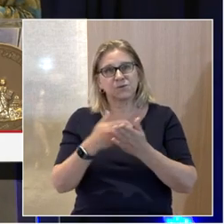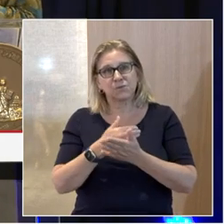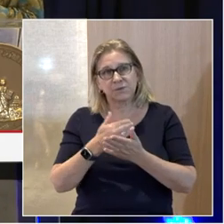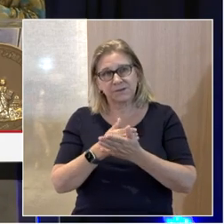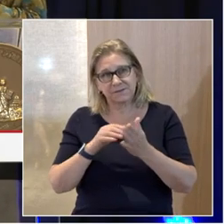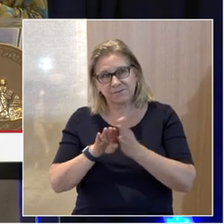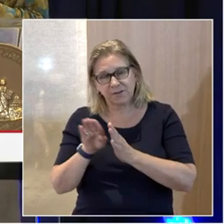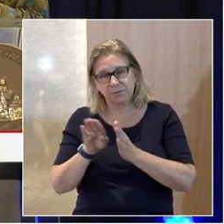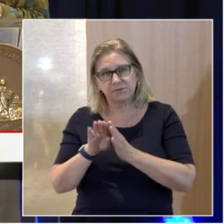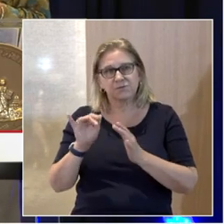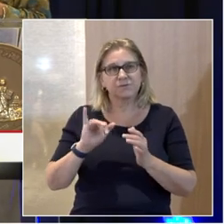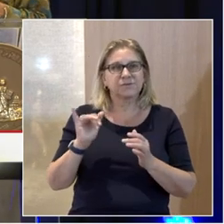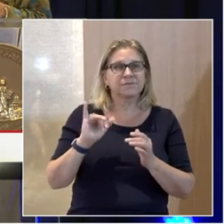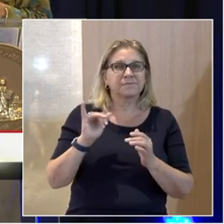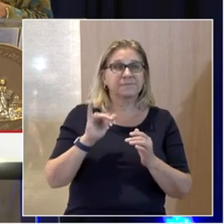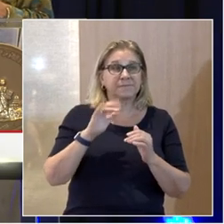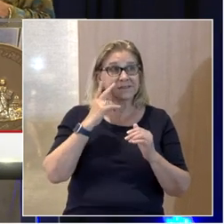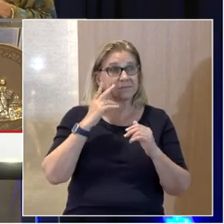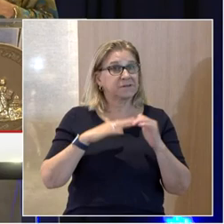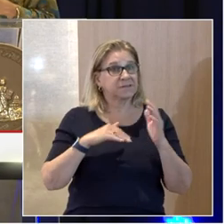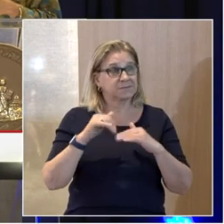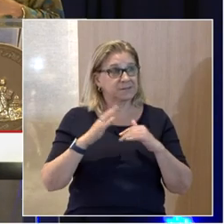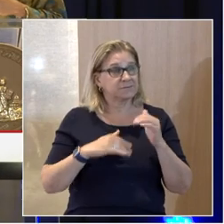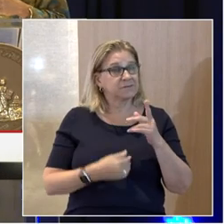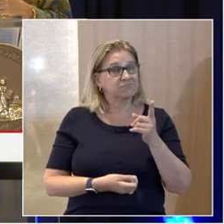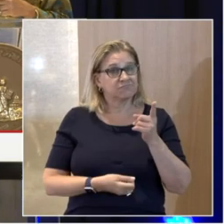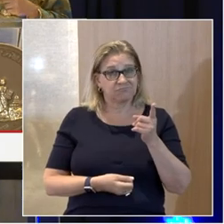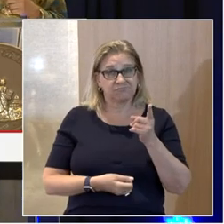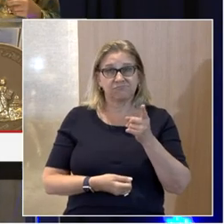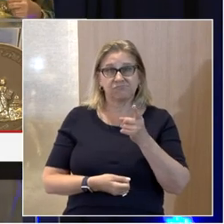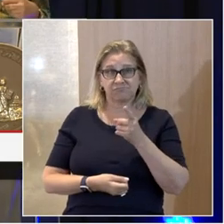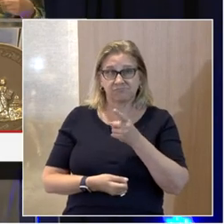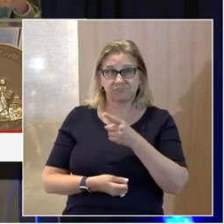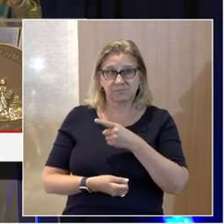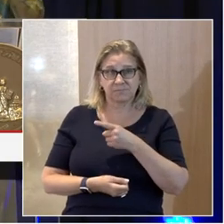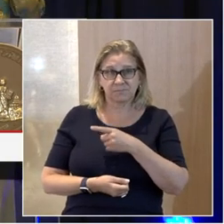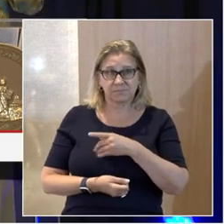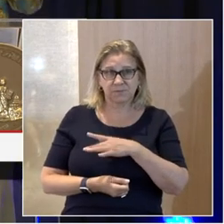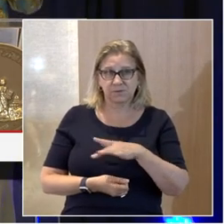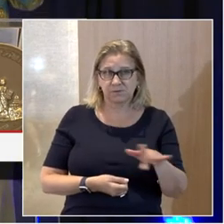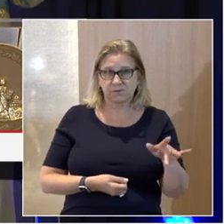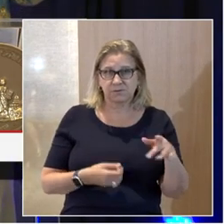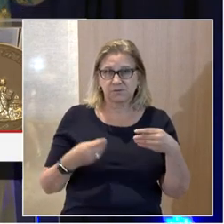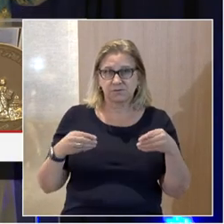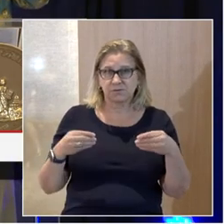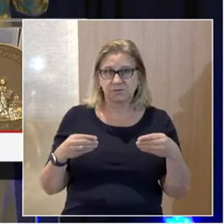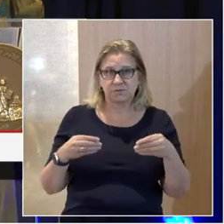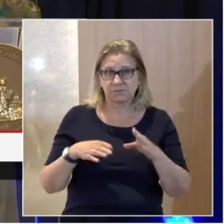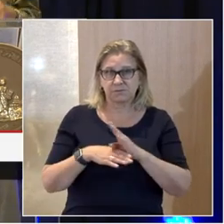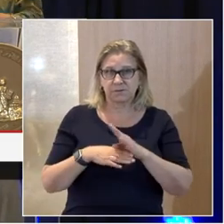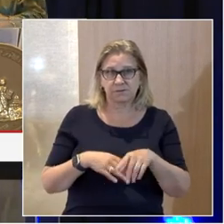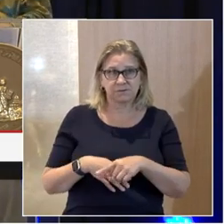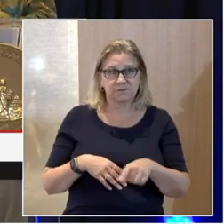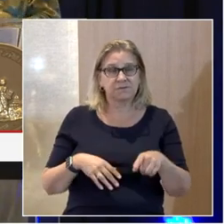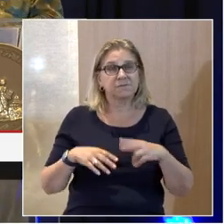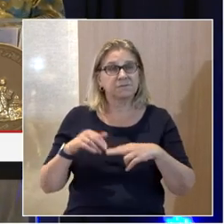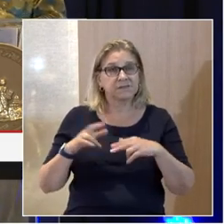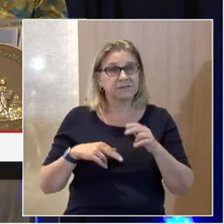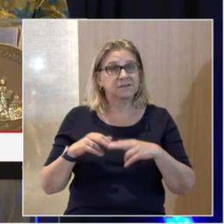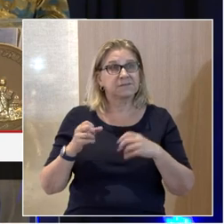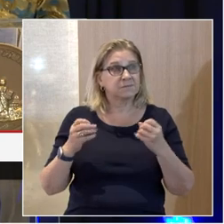residential buildings go up, retail stay vacant. Almost every apartment building that gets